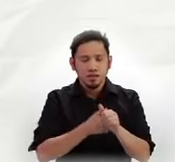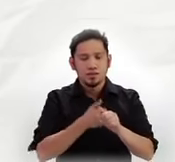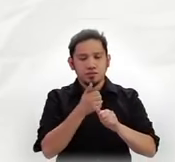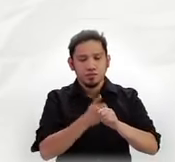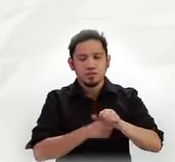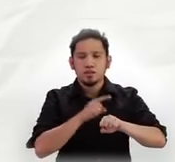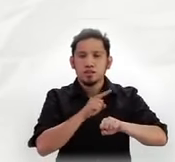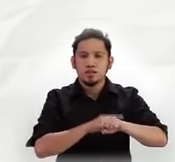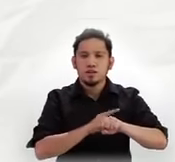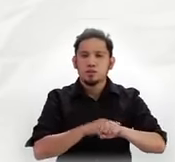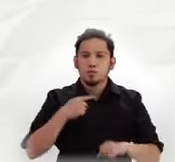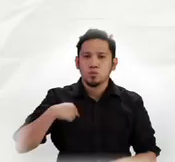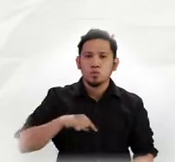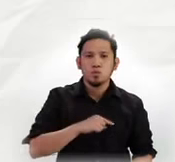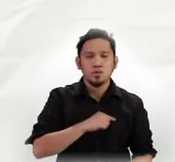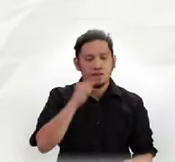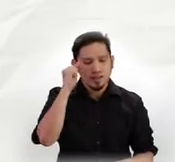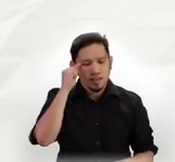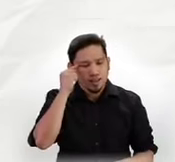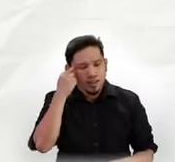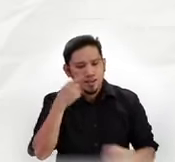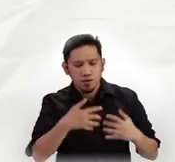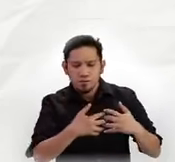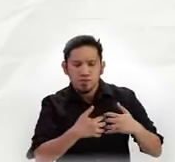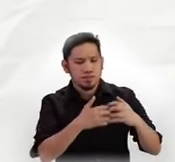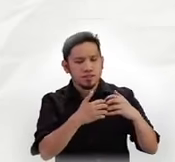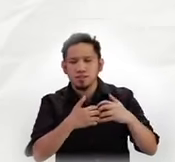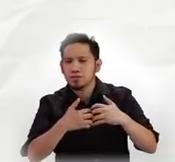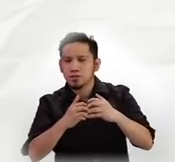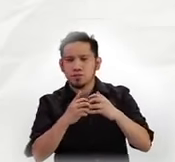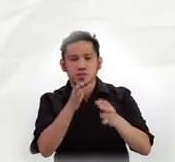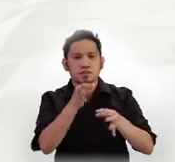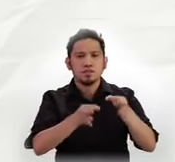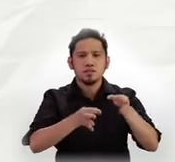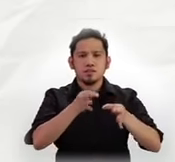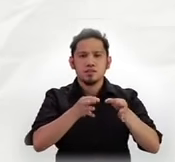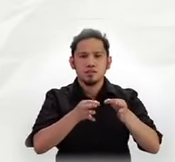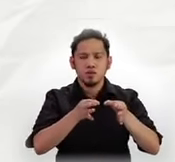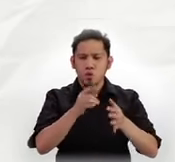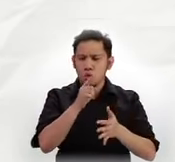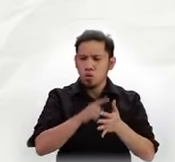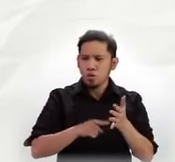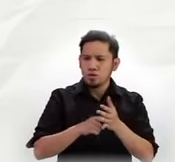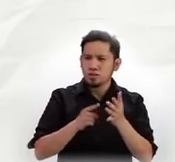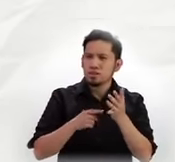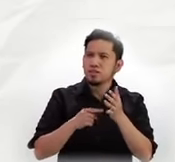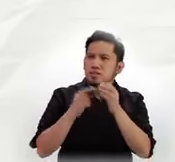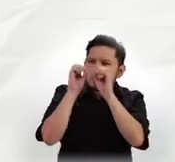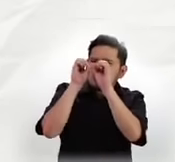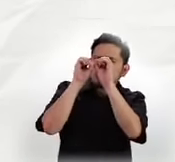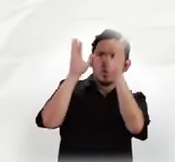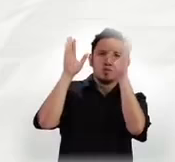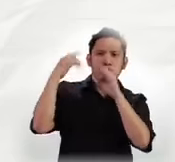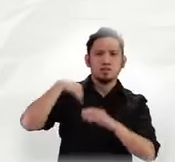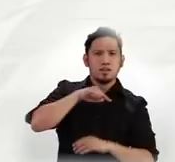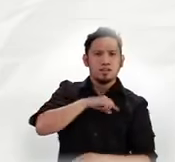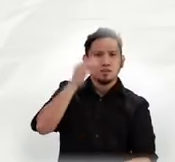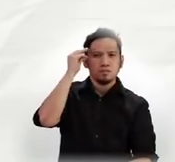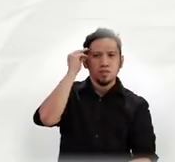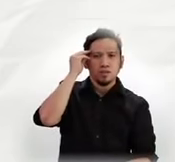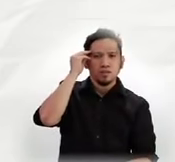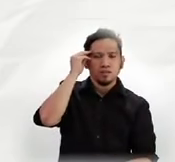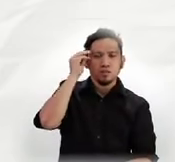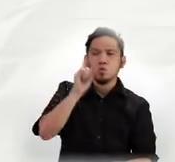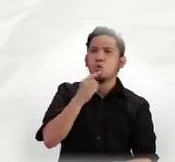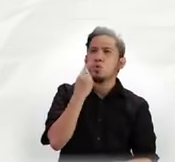Every time we think of restoration of justice, what comes almost spontaneously to